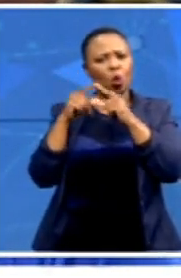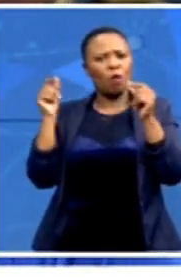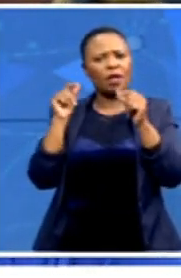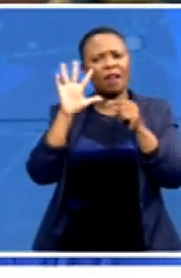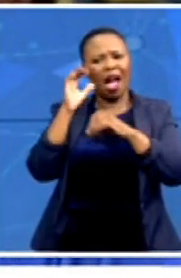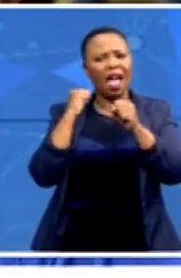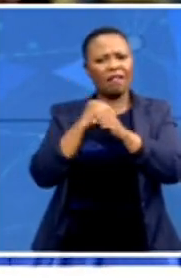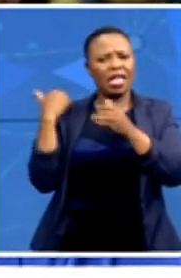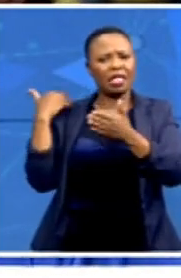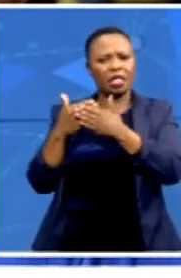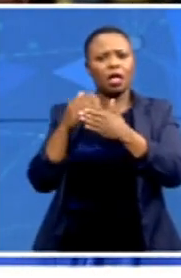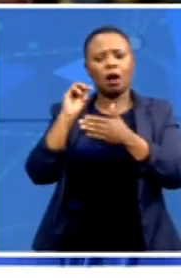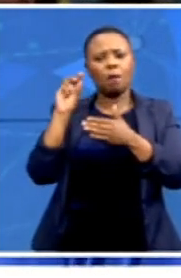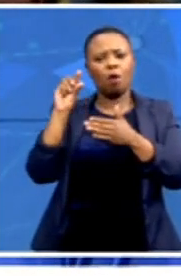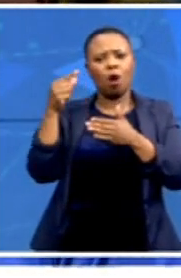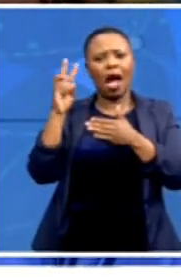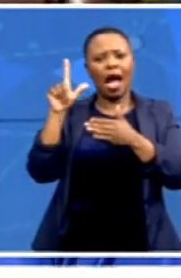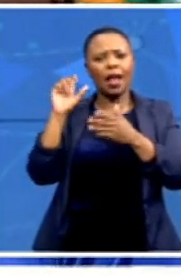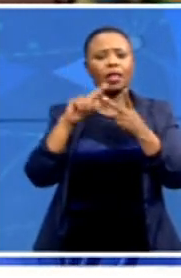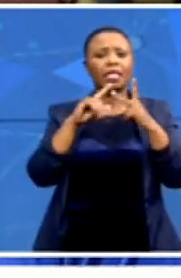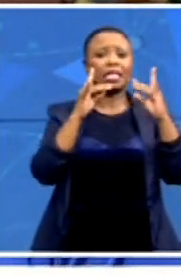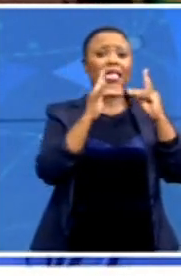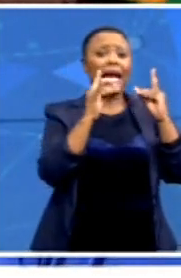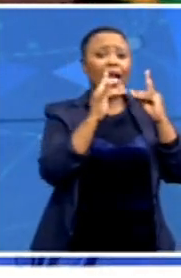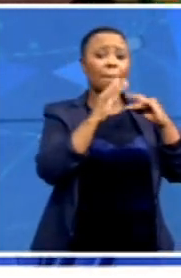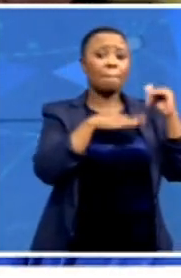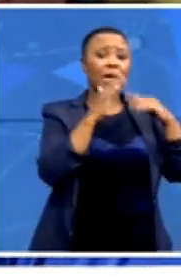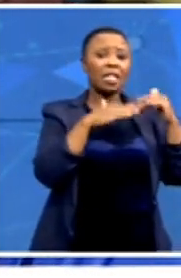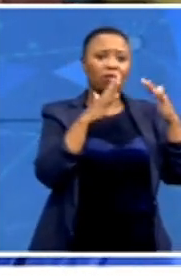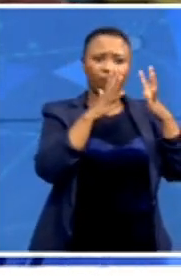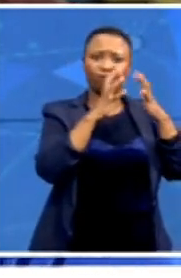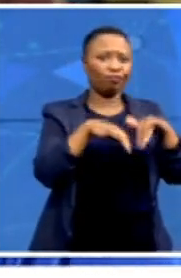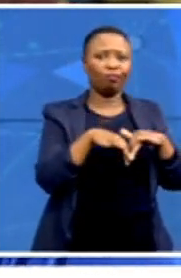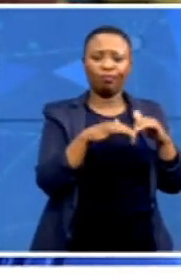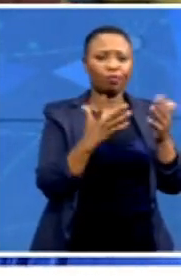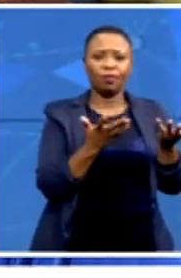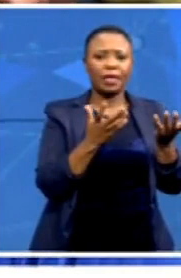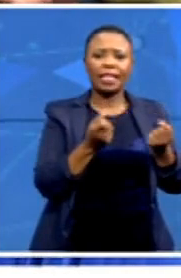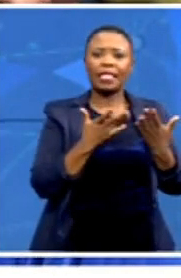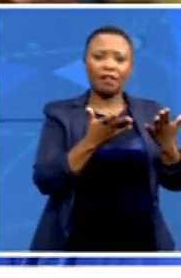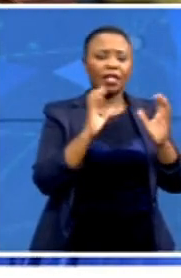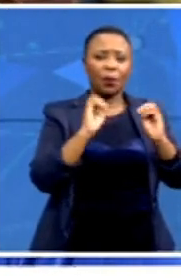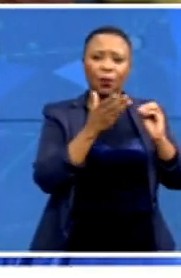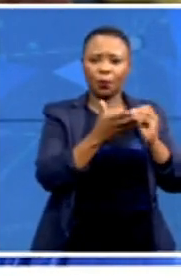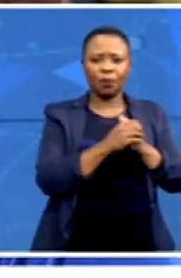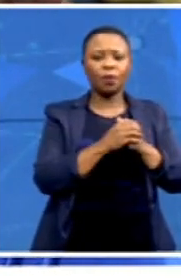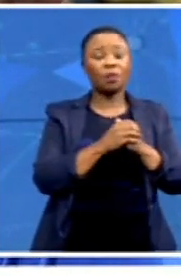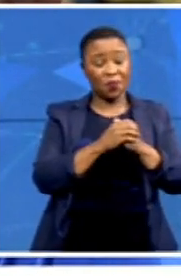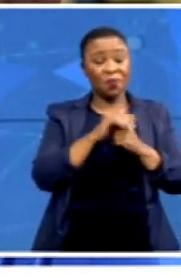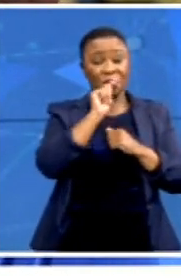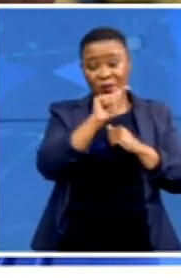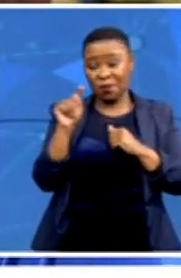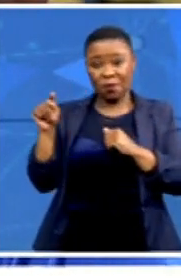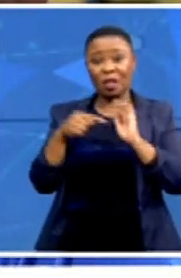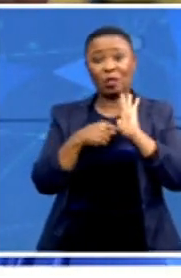the stadium that was built there has just simply collapsed. There's no service delivery there. All of these things show that you've got governments in place